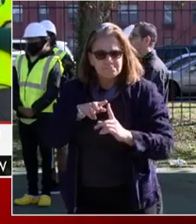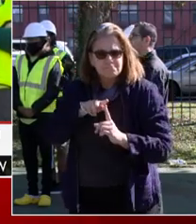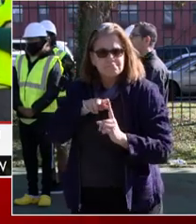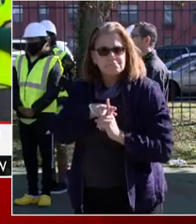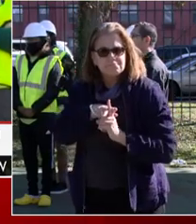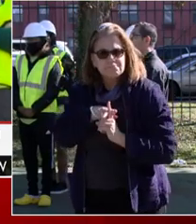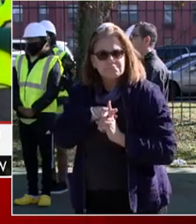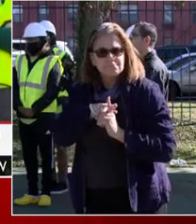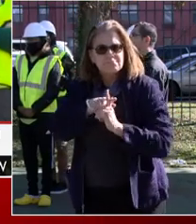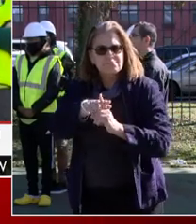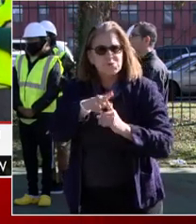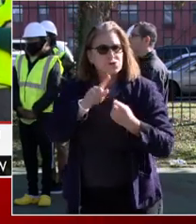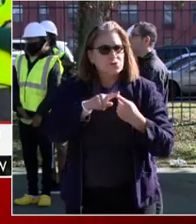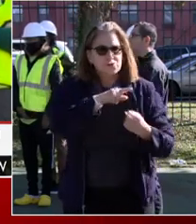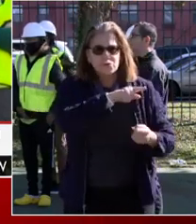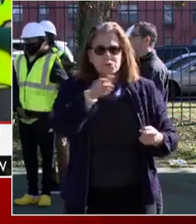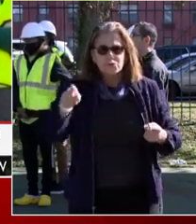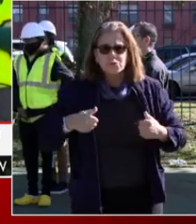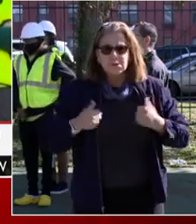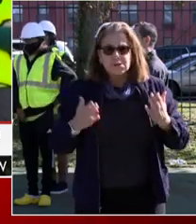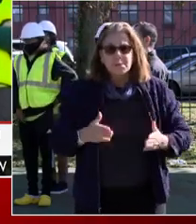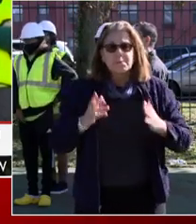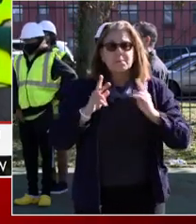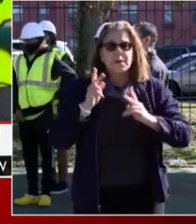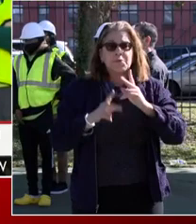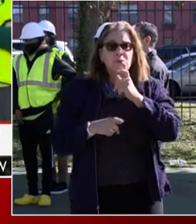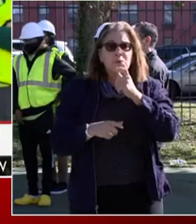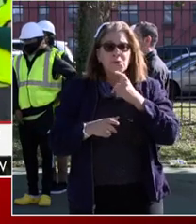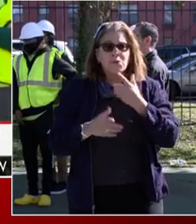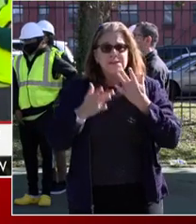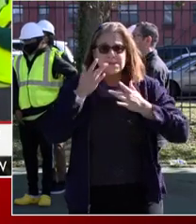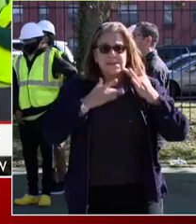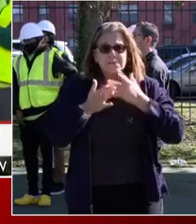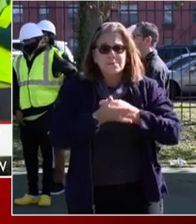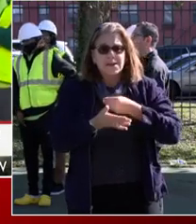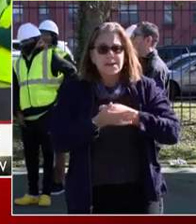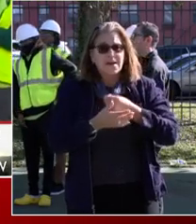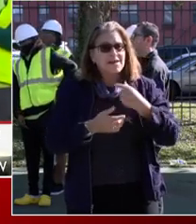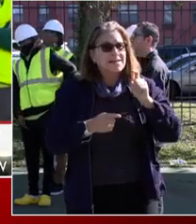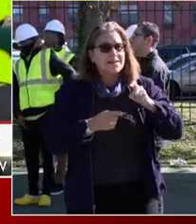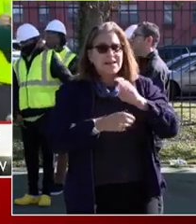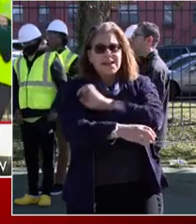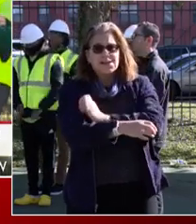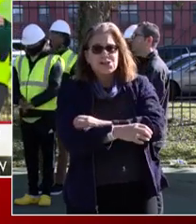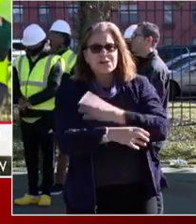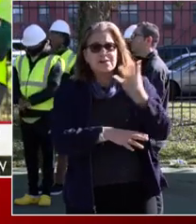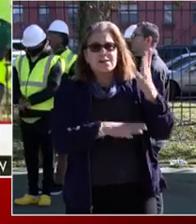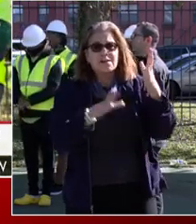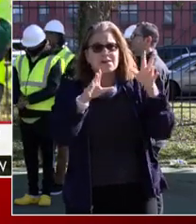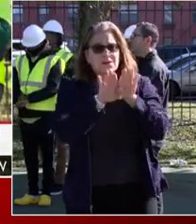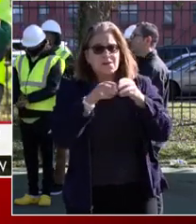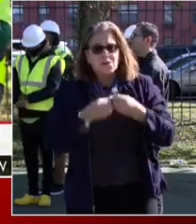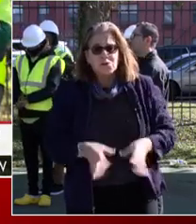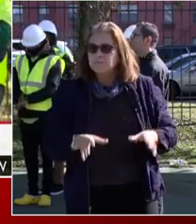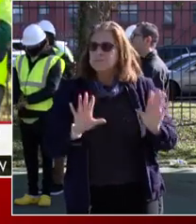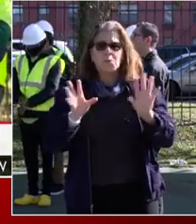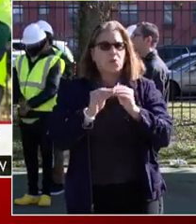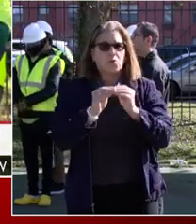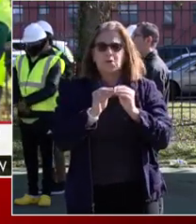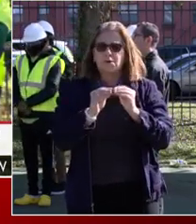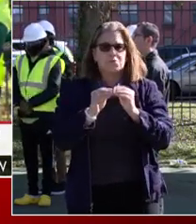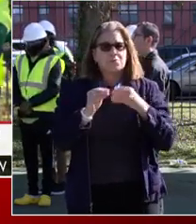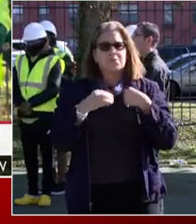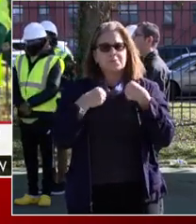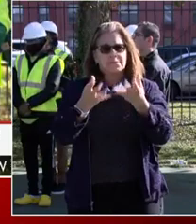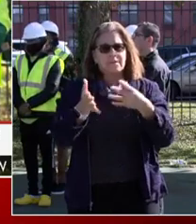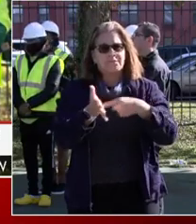their power turned off because they can't afford to pay their bills. And we've been very successful in that